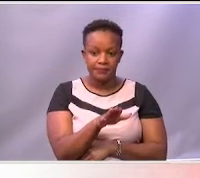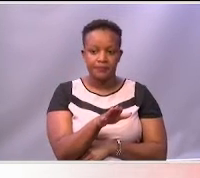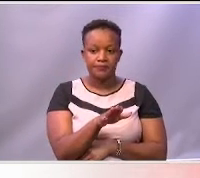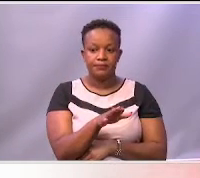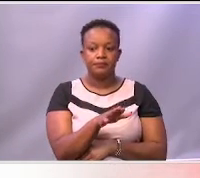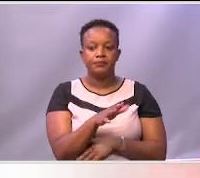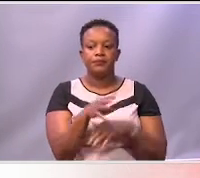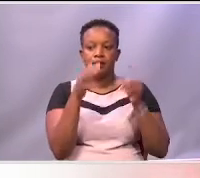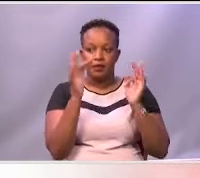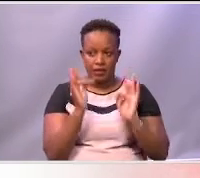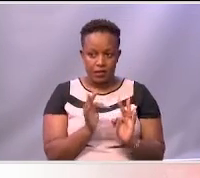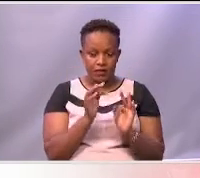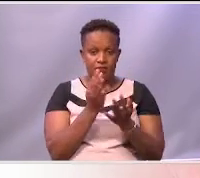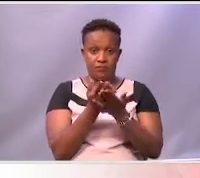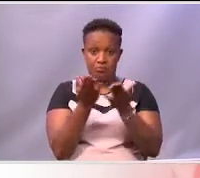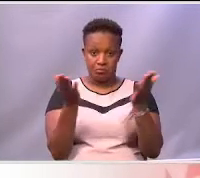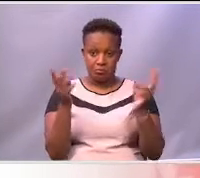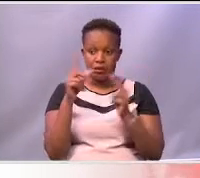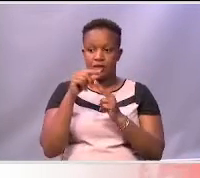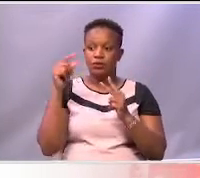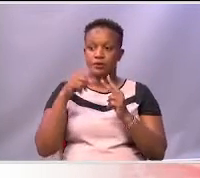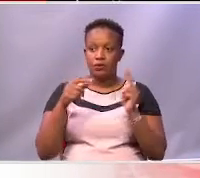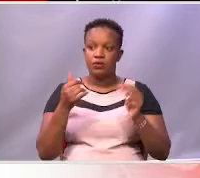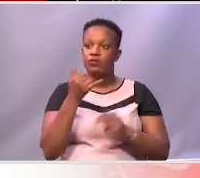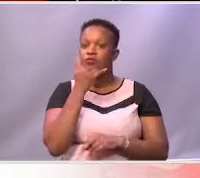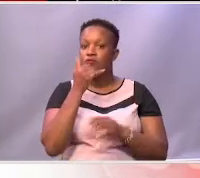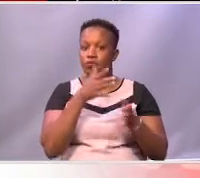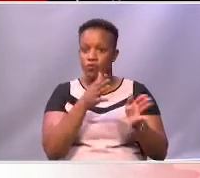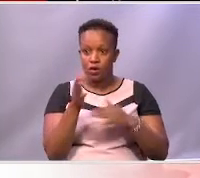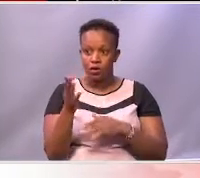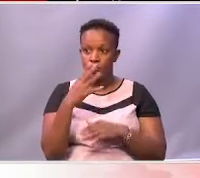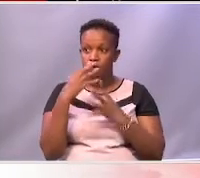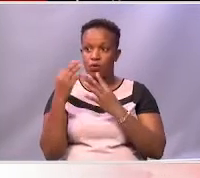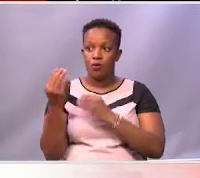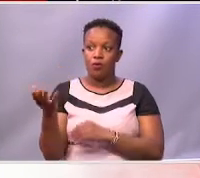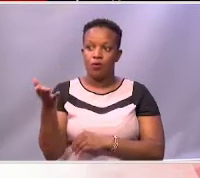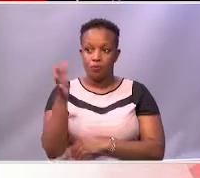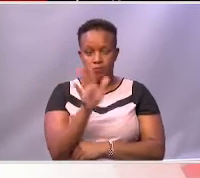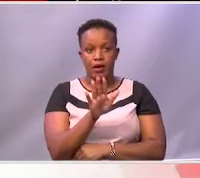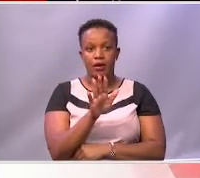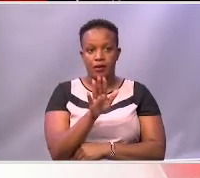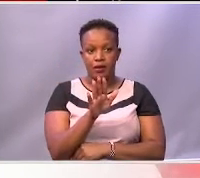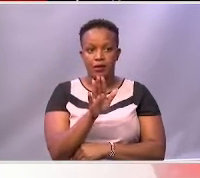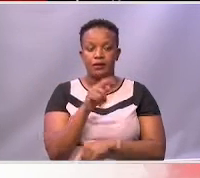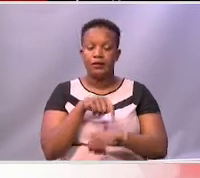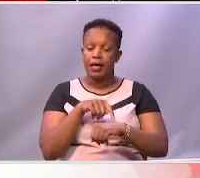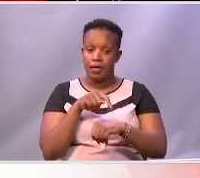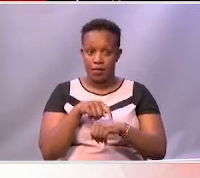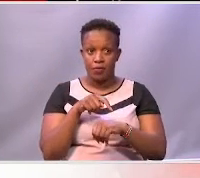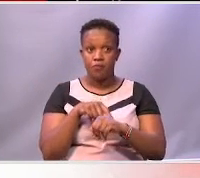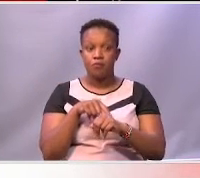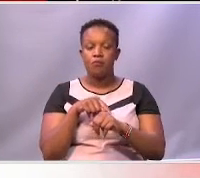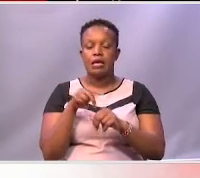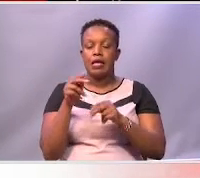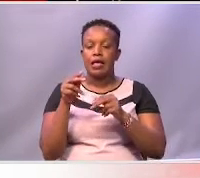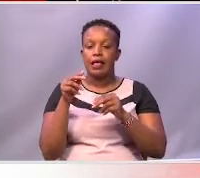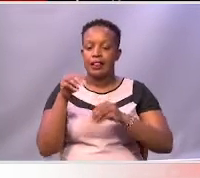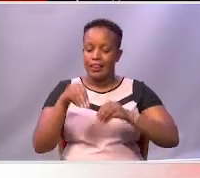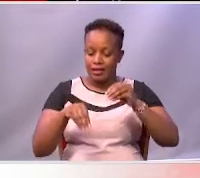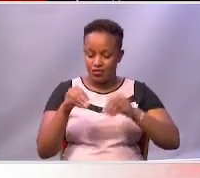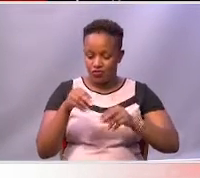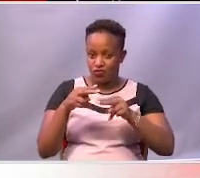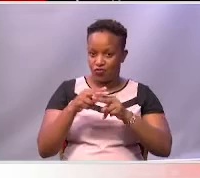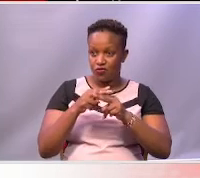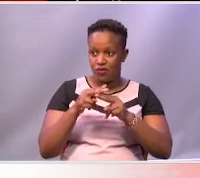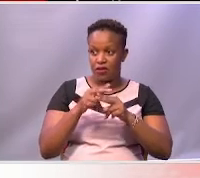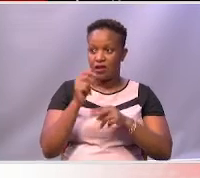If you have chosen the wrong way, return. And as we approach these elections, I wish the